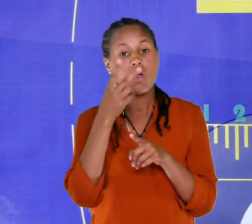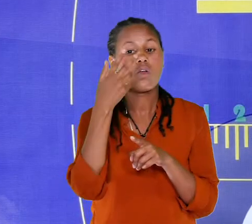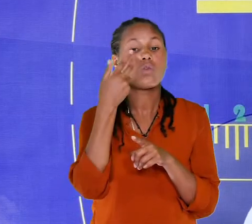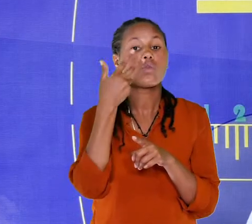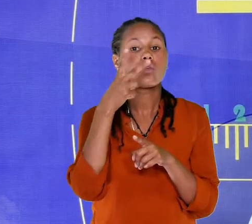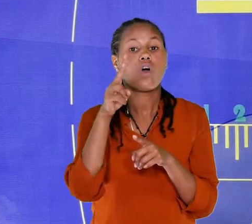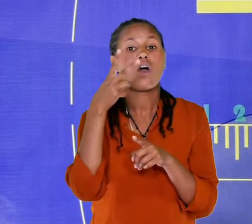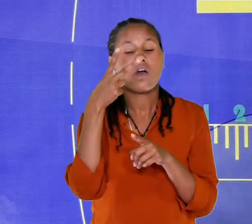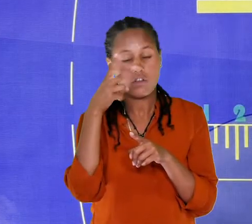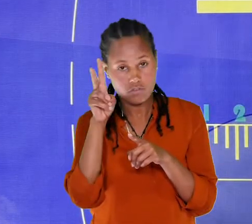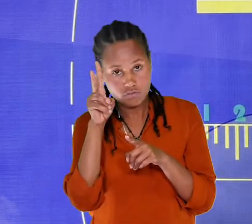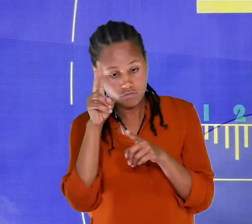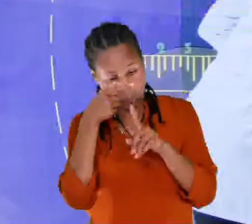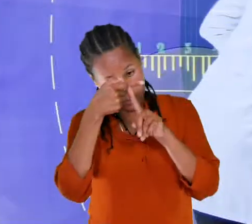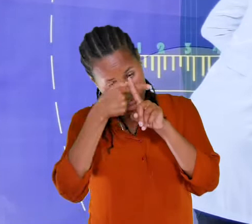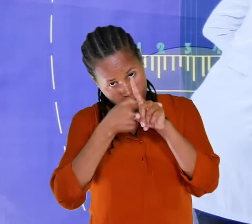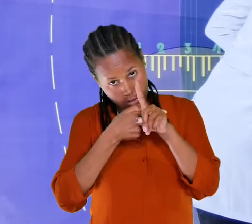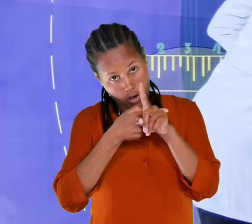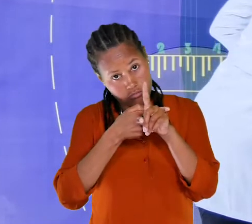12 months.